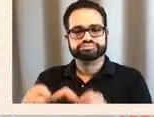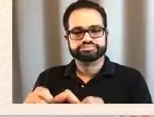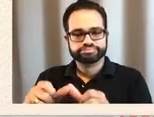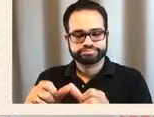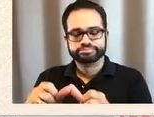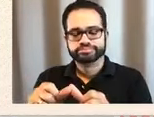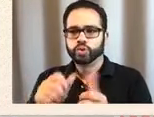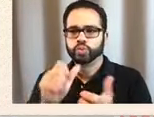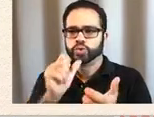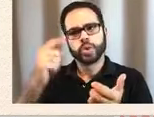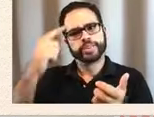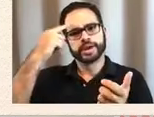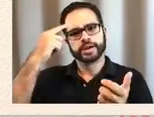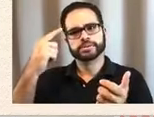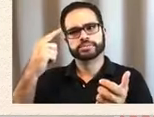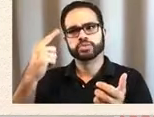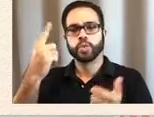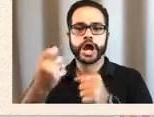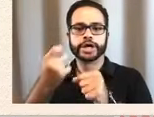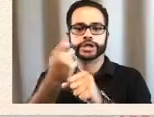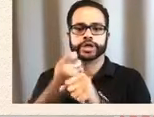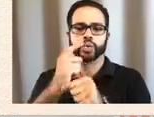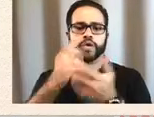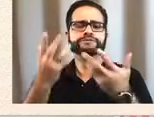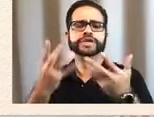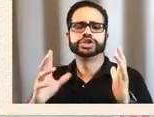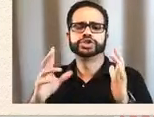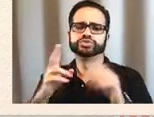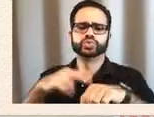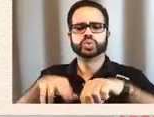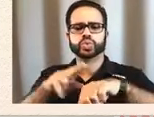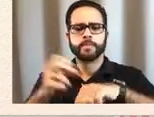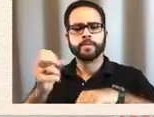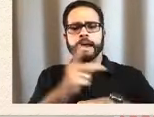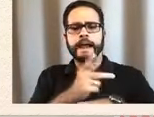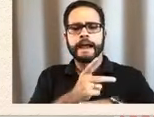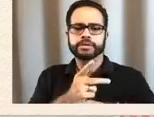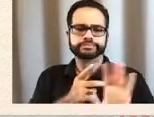that this person is going to get better.